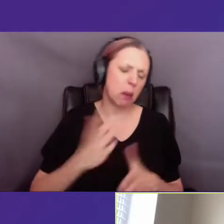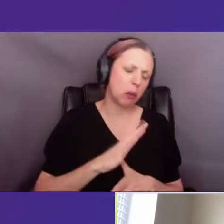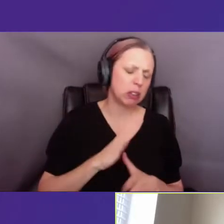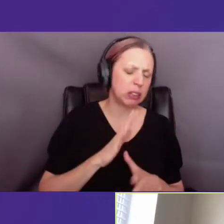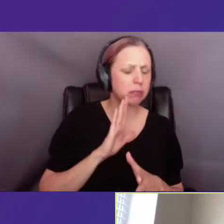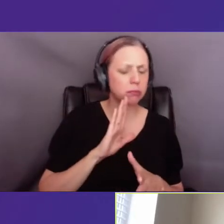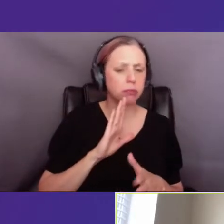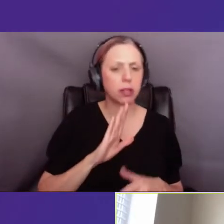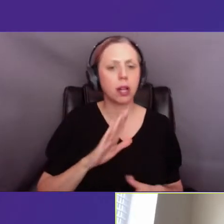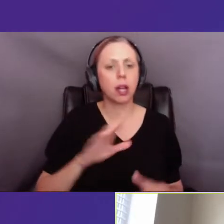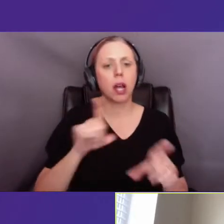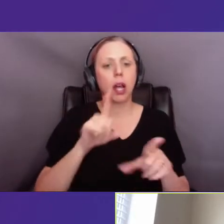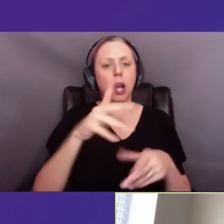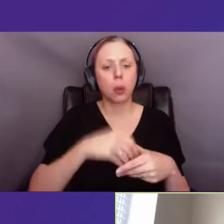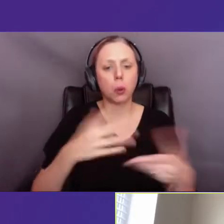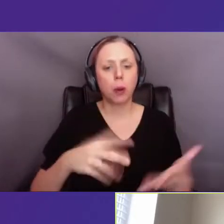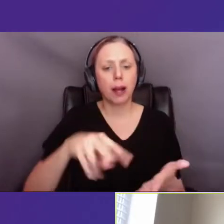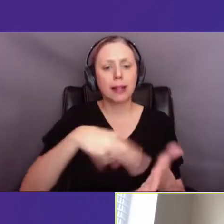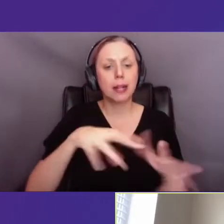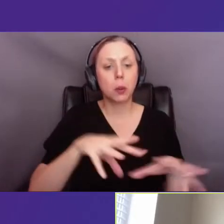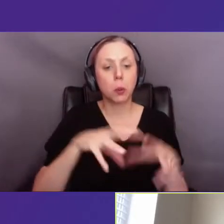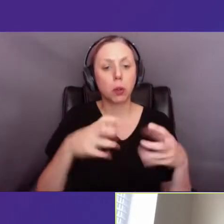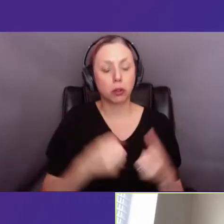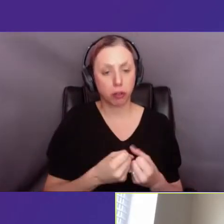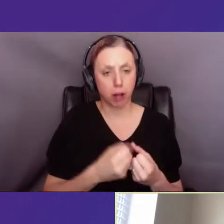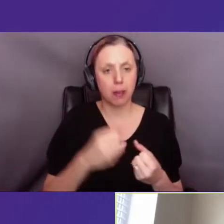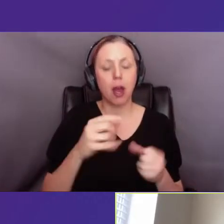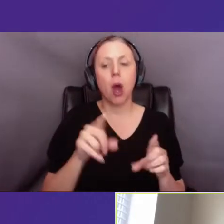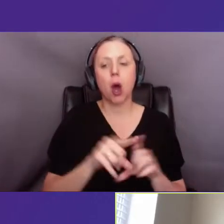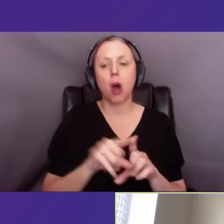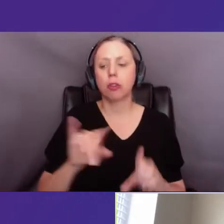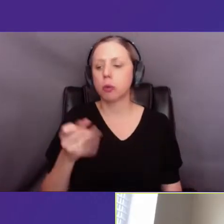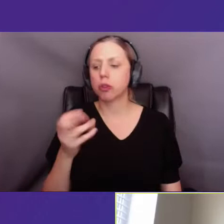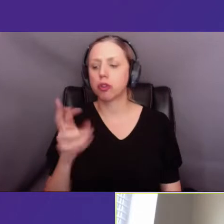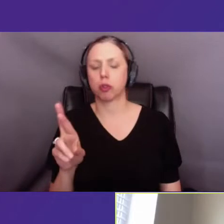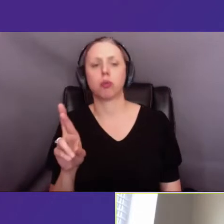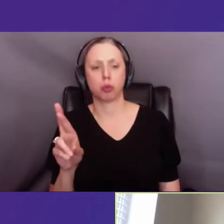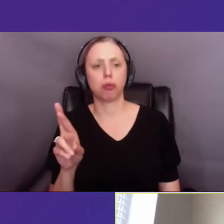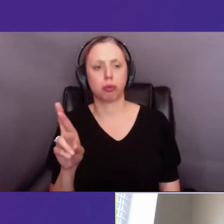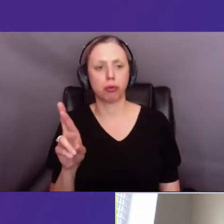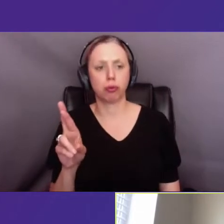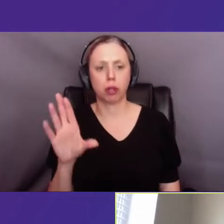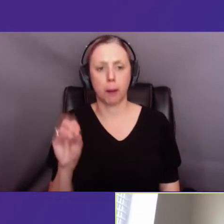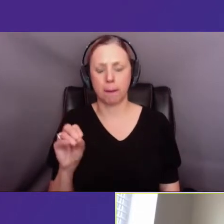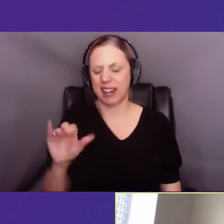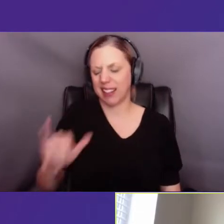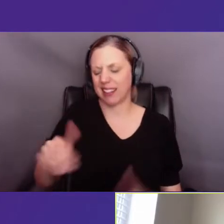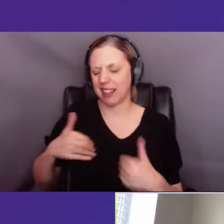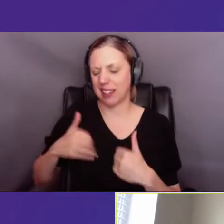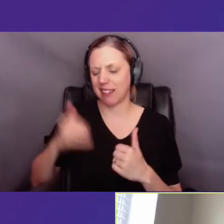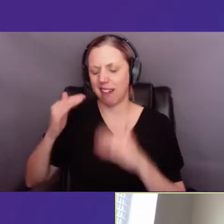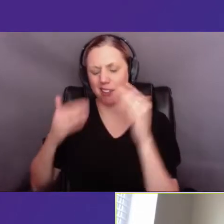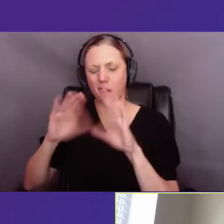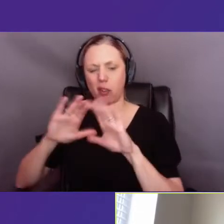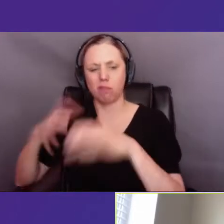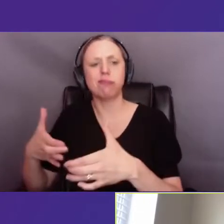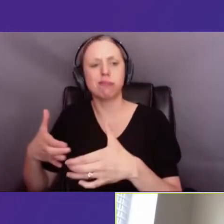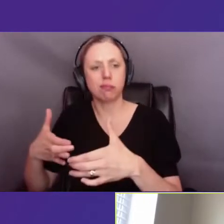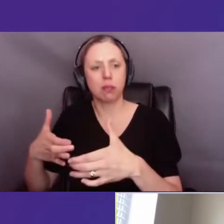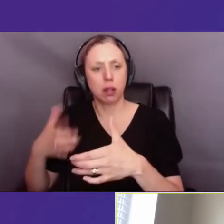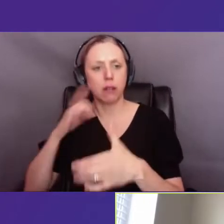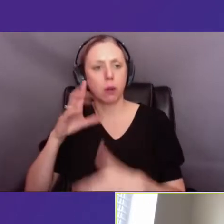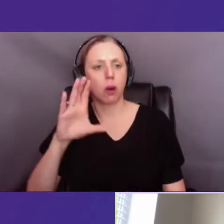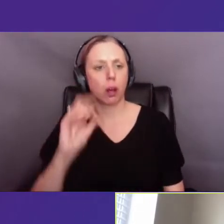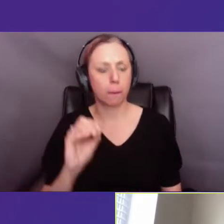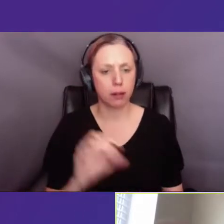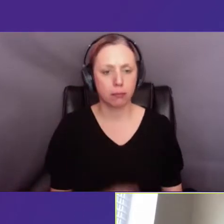Bridge Workshop, as well as the junior company that is a young adult sector of